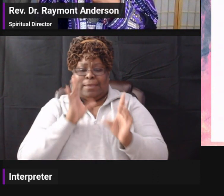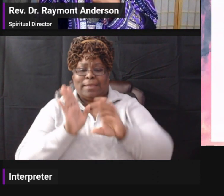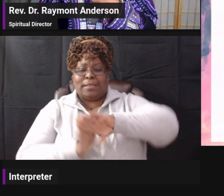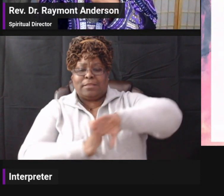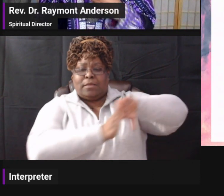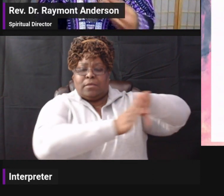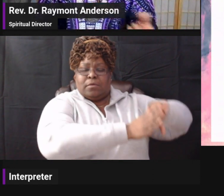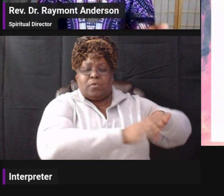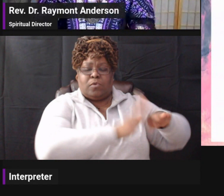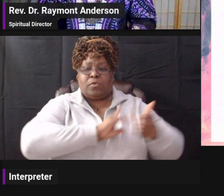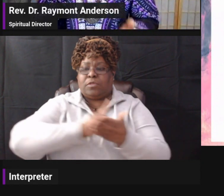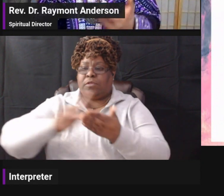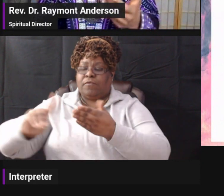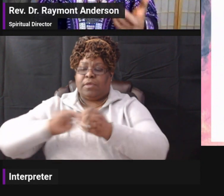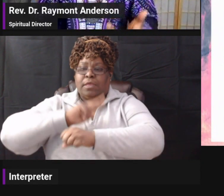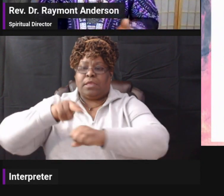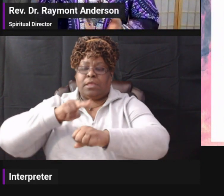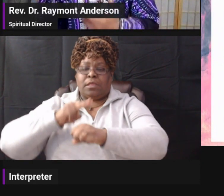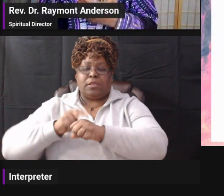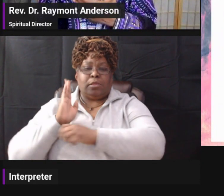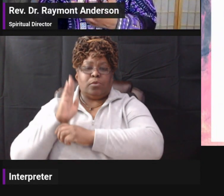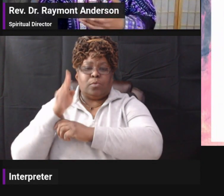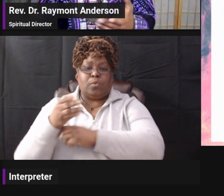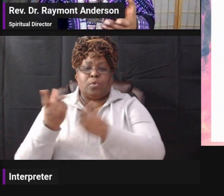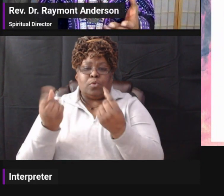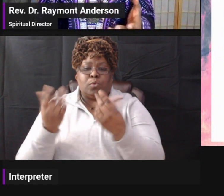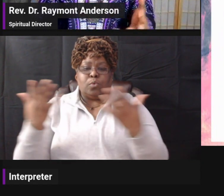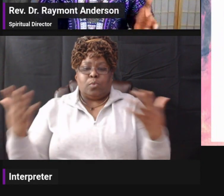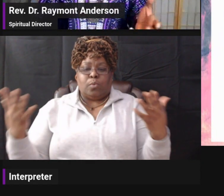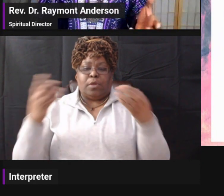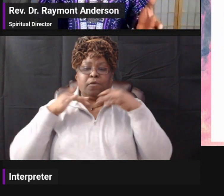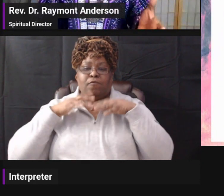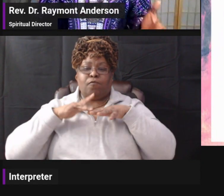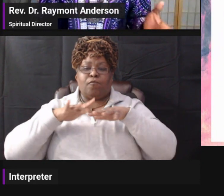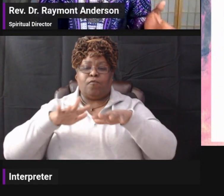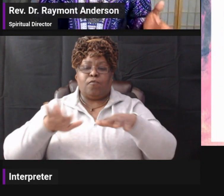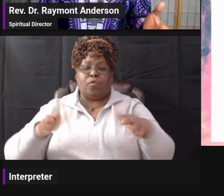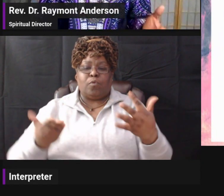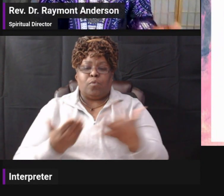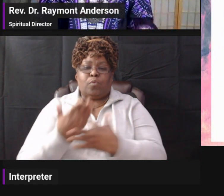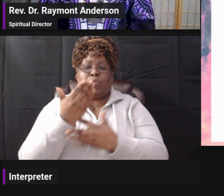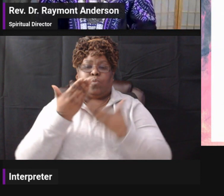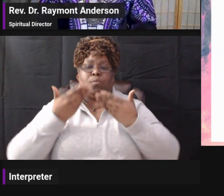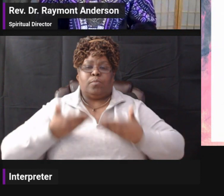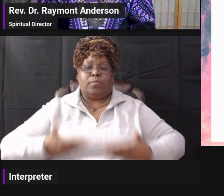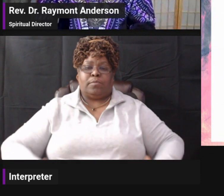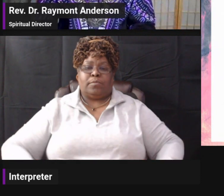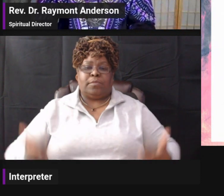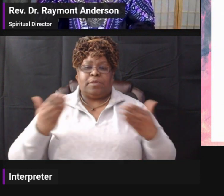and resentment, the divine nature flows freely through